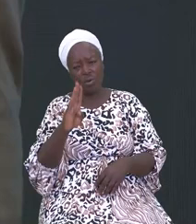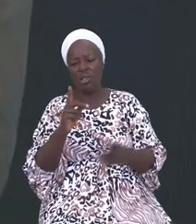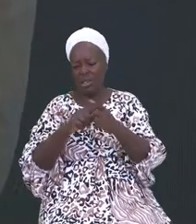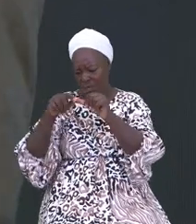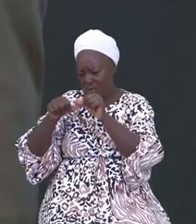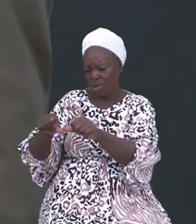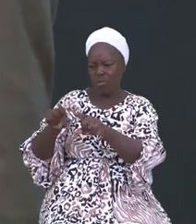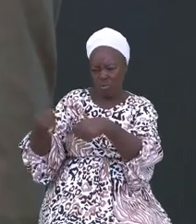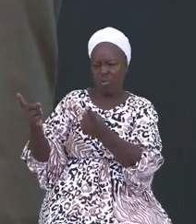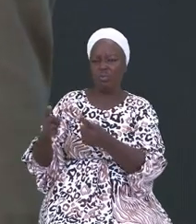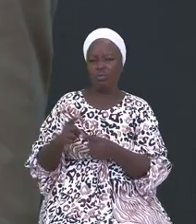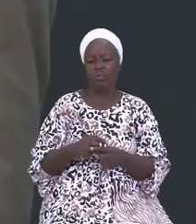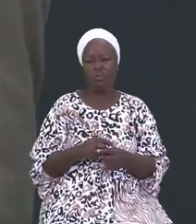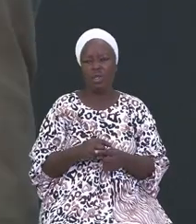ahead.